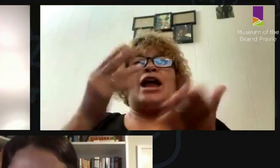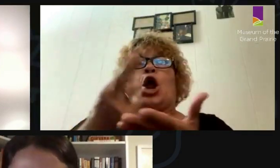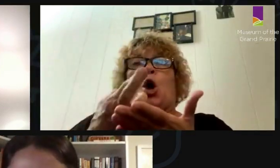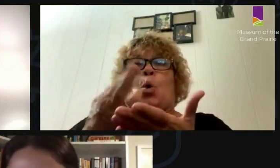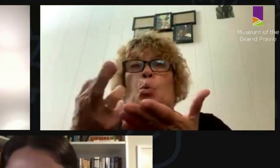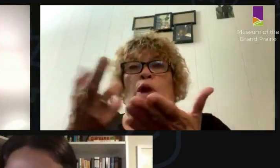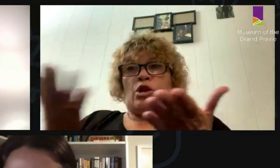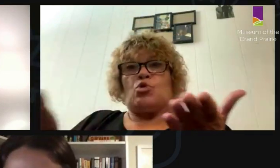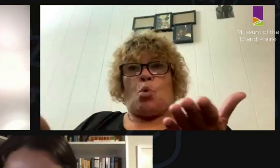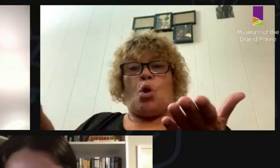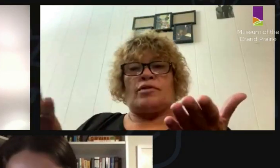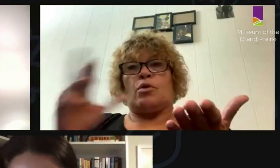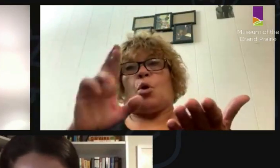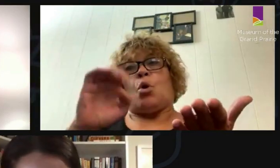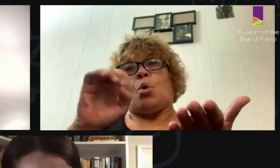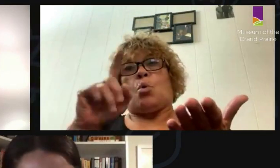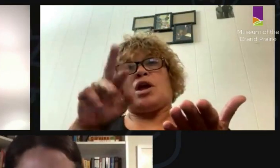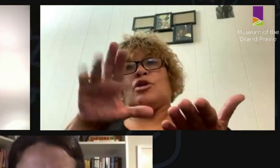to share it